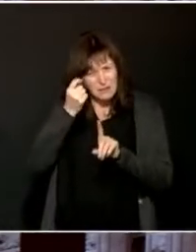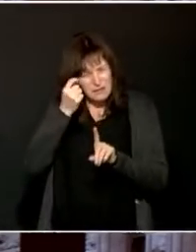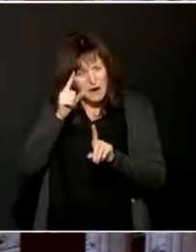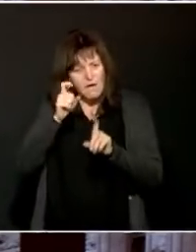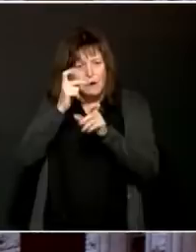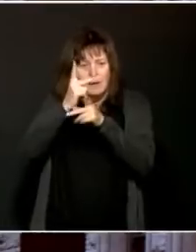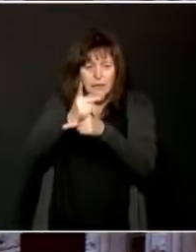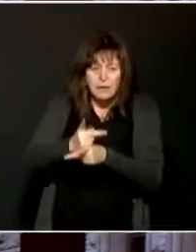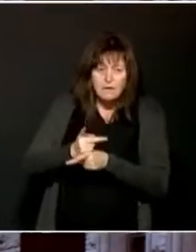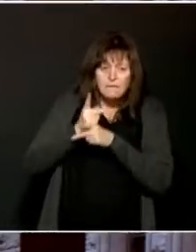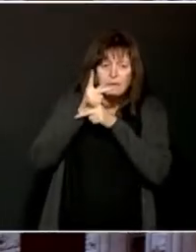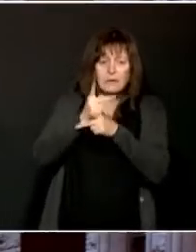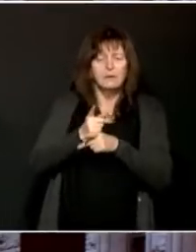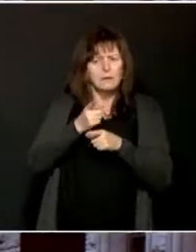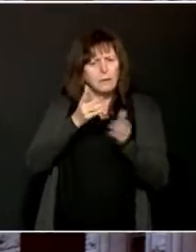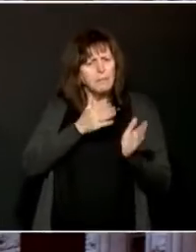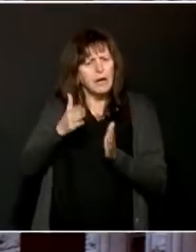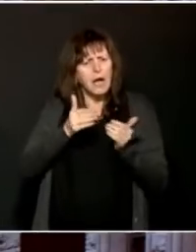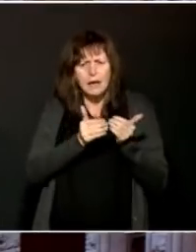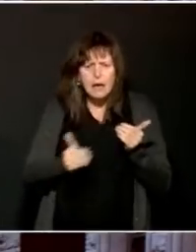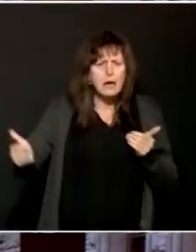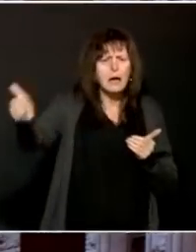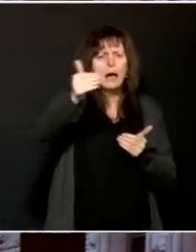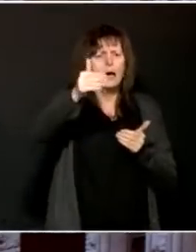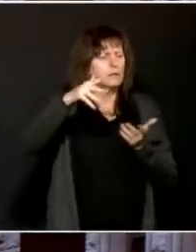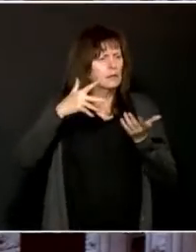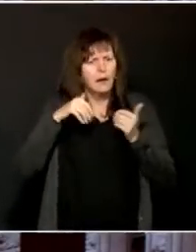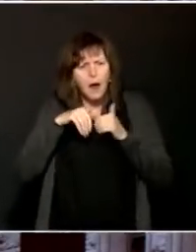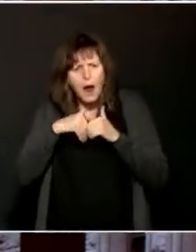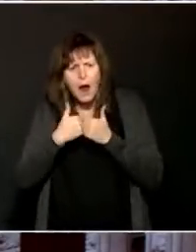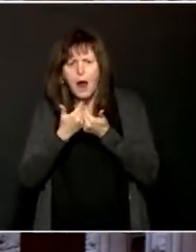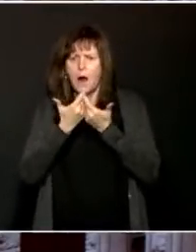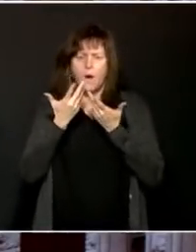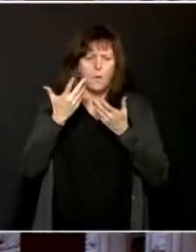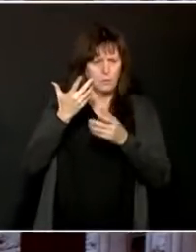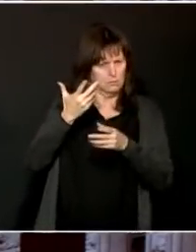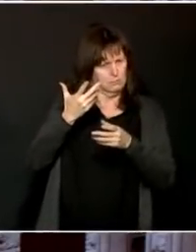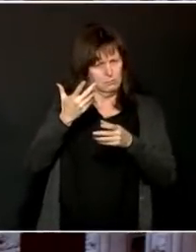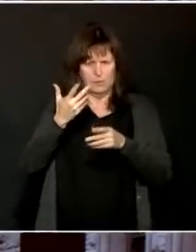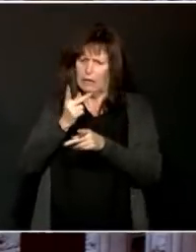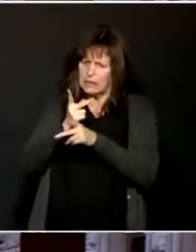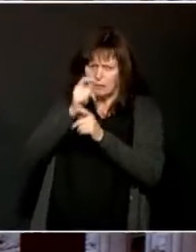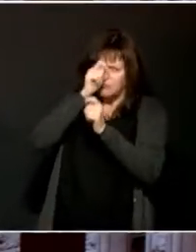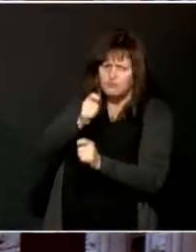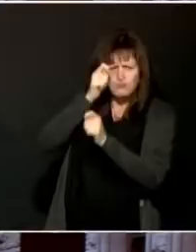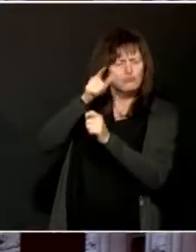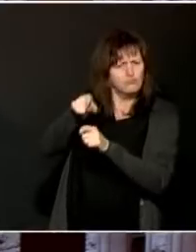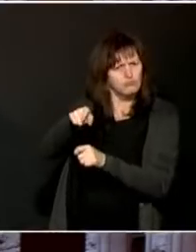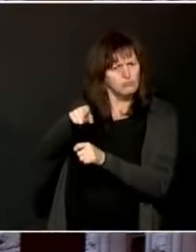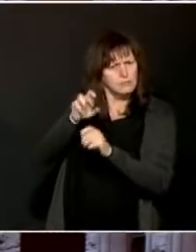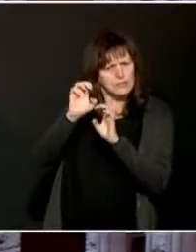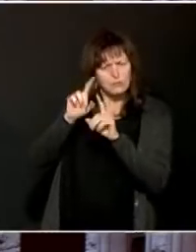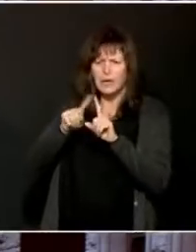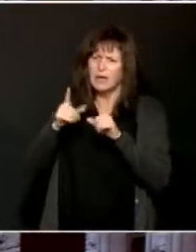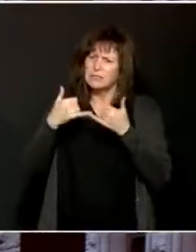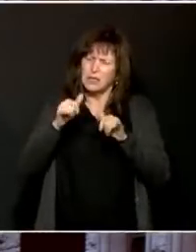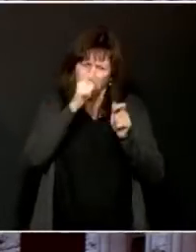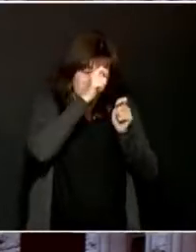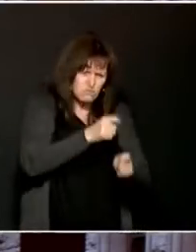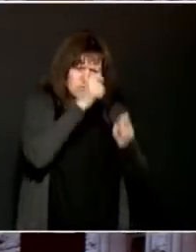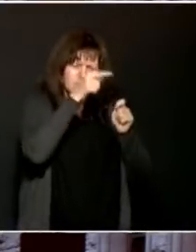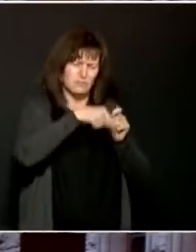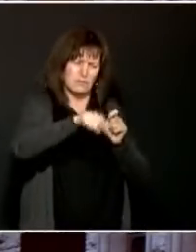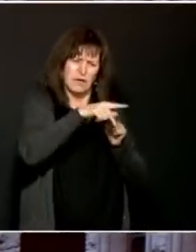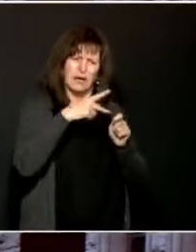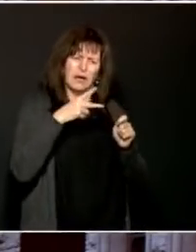ahead of time how you might undertake to do it in a safe way, honoring the public health measures, protecting yourself, your loved ones, and your family, and